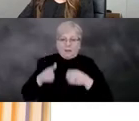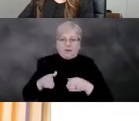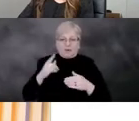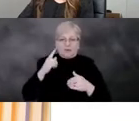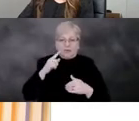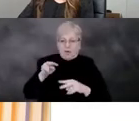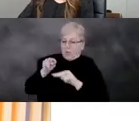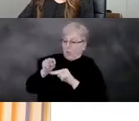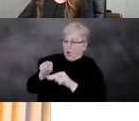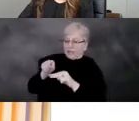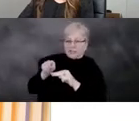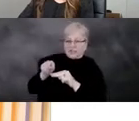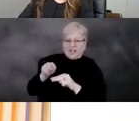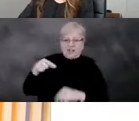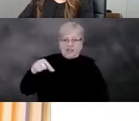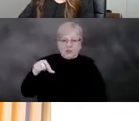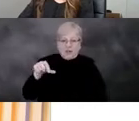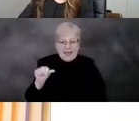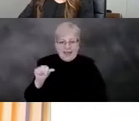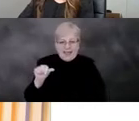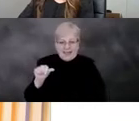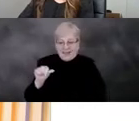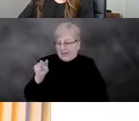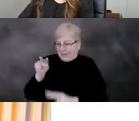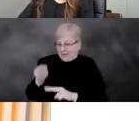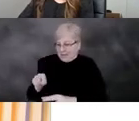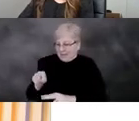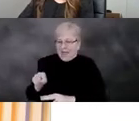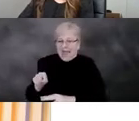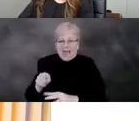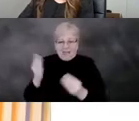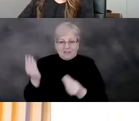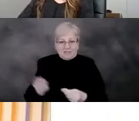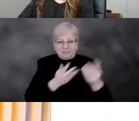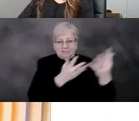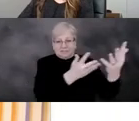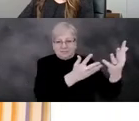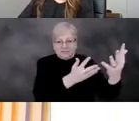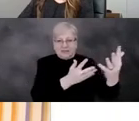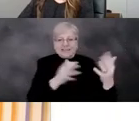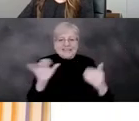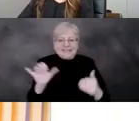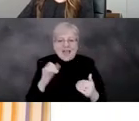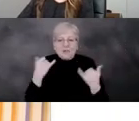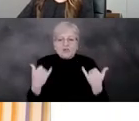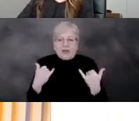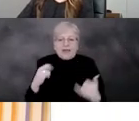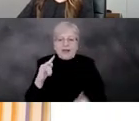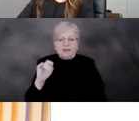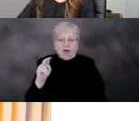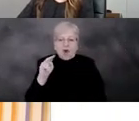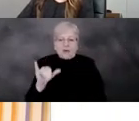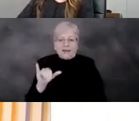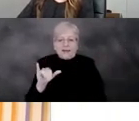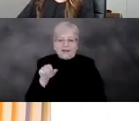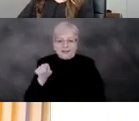A moderator who will be doing what Tony is doing and be the voice of many more